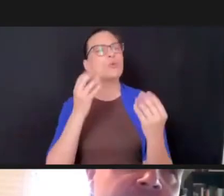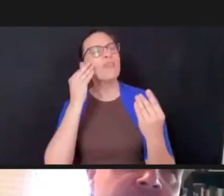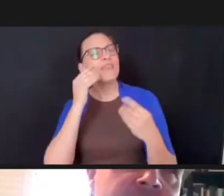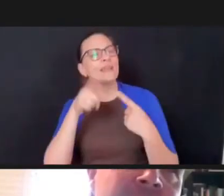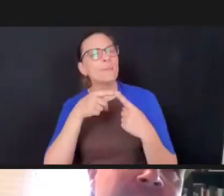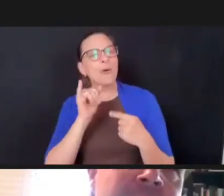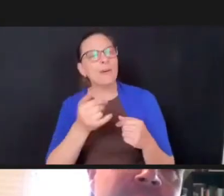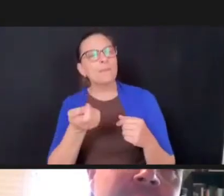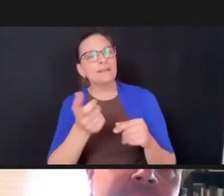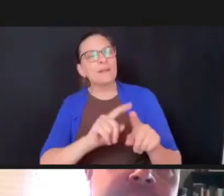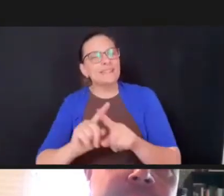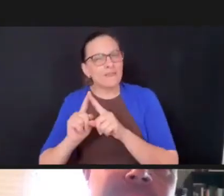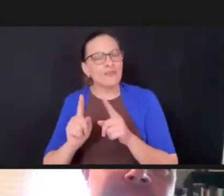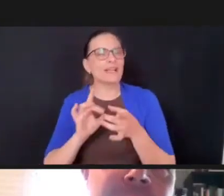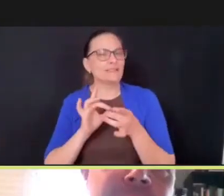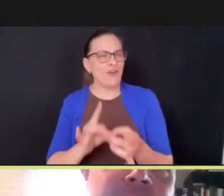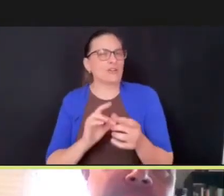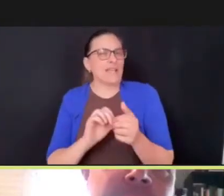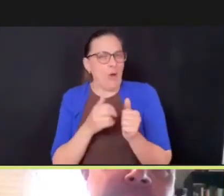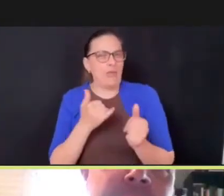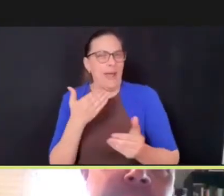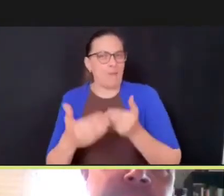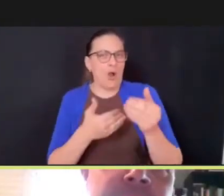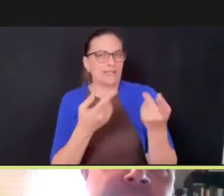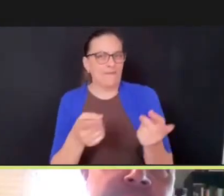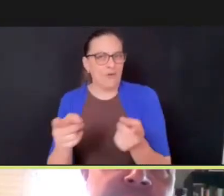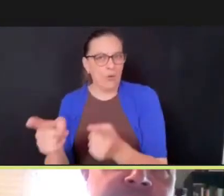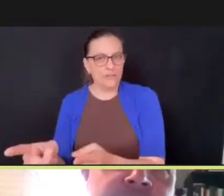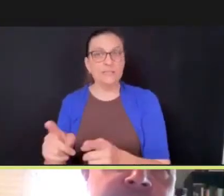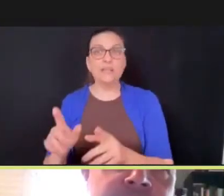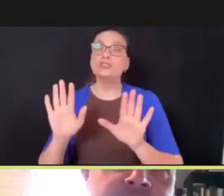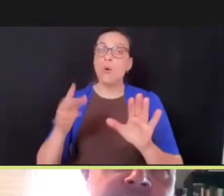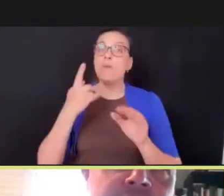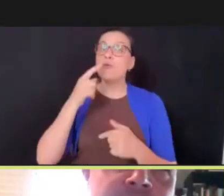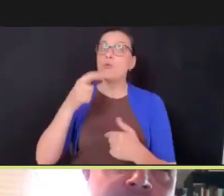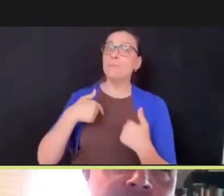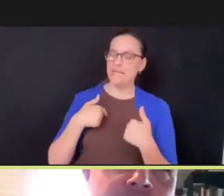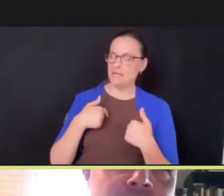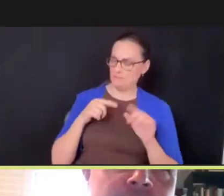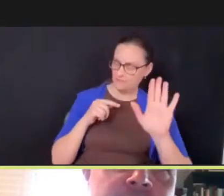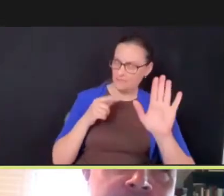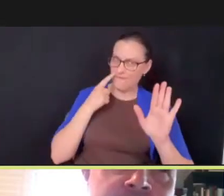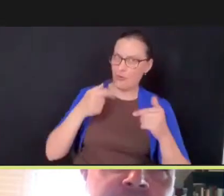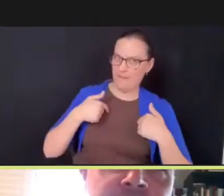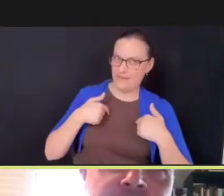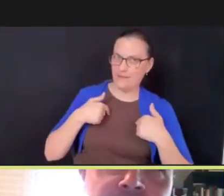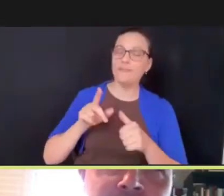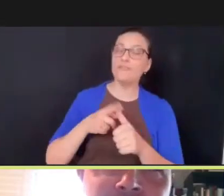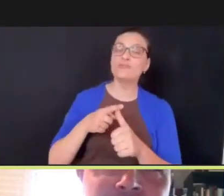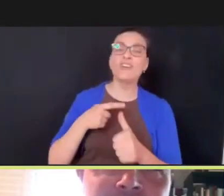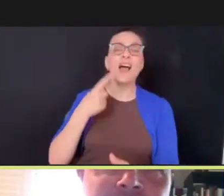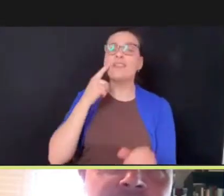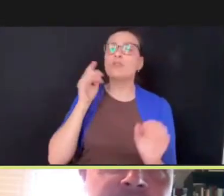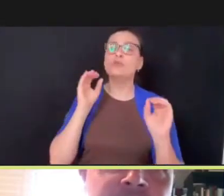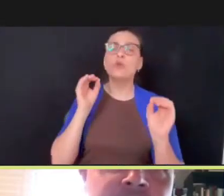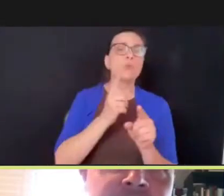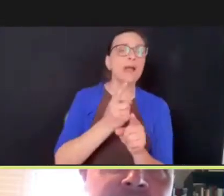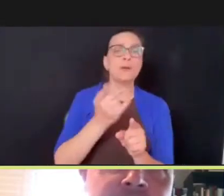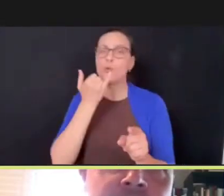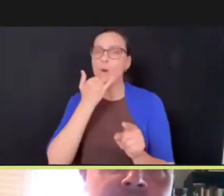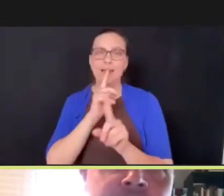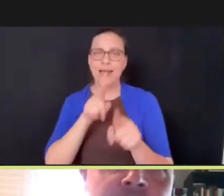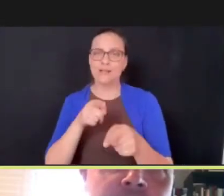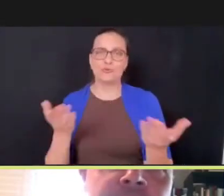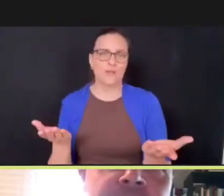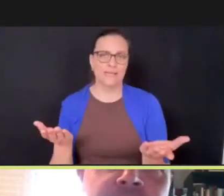process unfolds. So for me, and this is for me, so first of all, I think that there's no right or wrong answer to this. I don't think it's